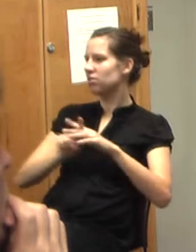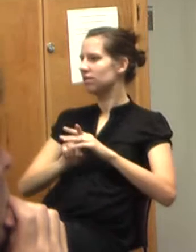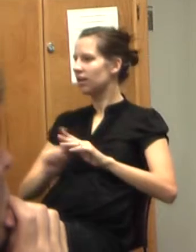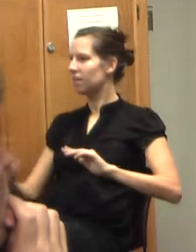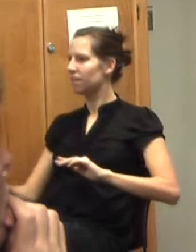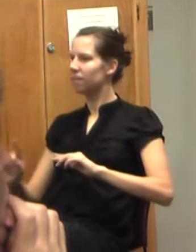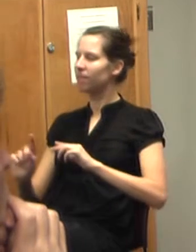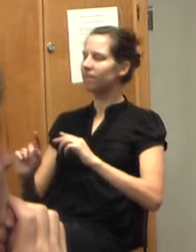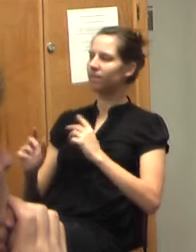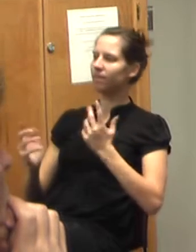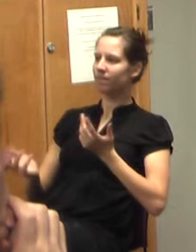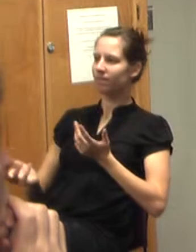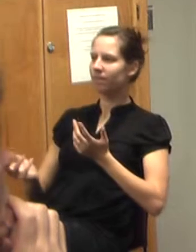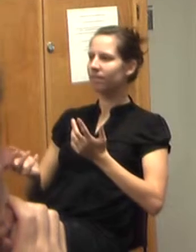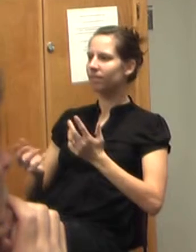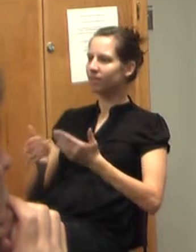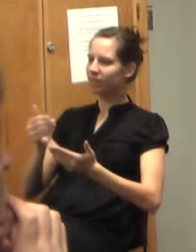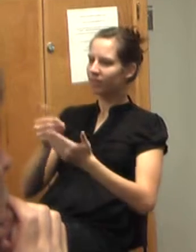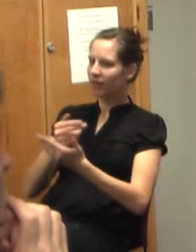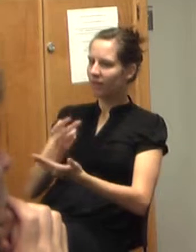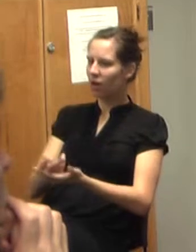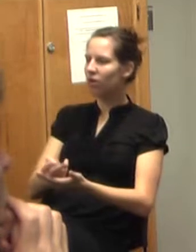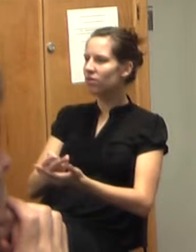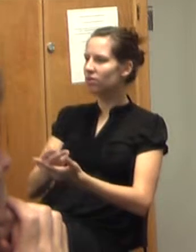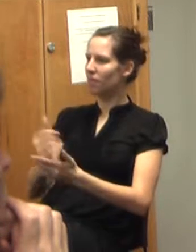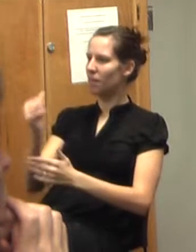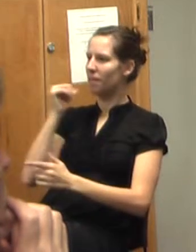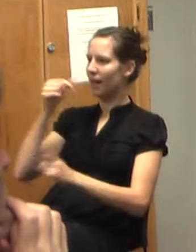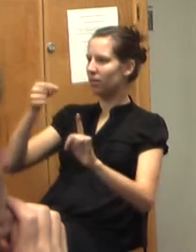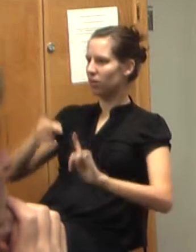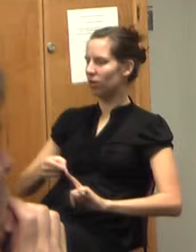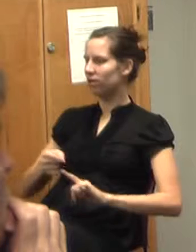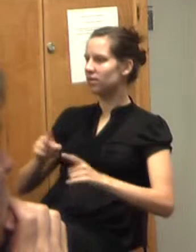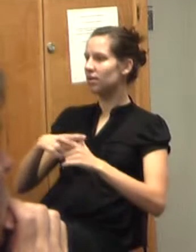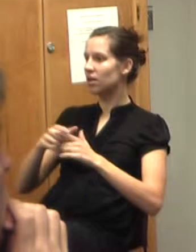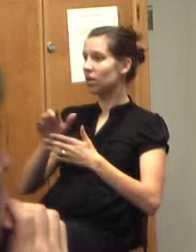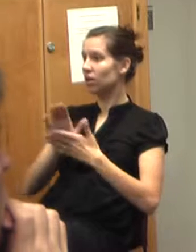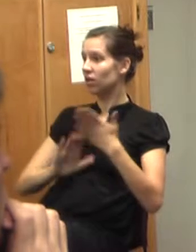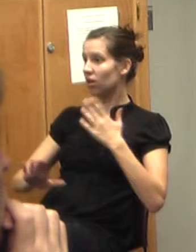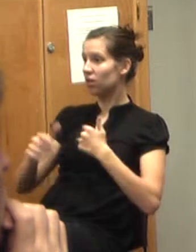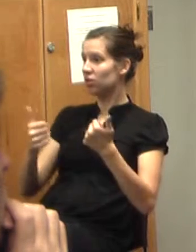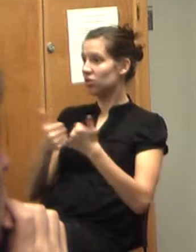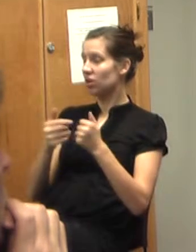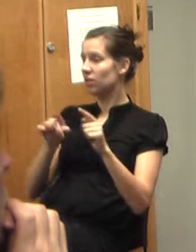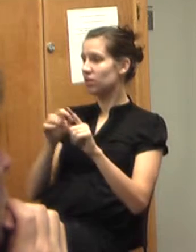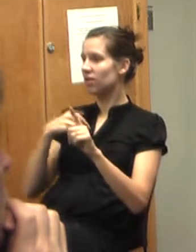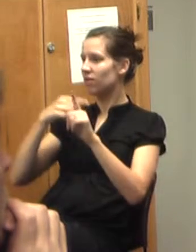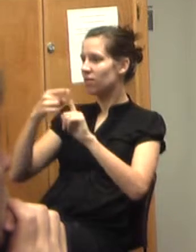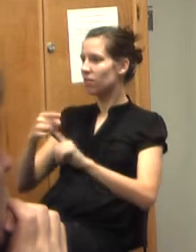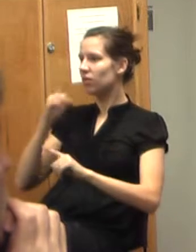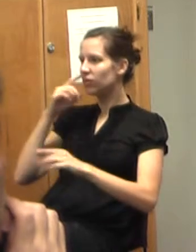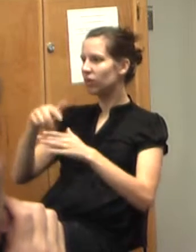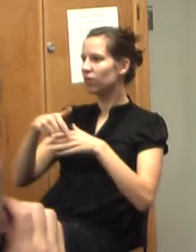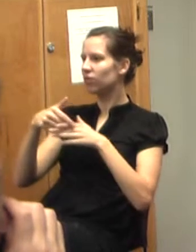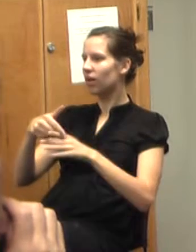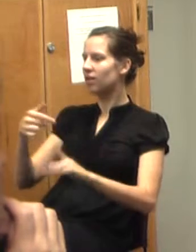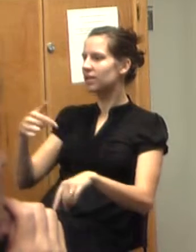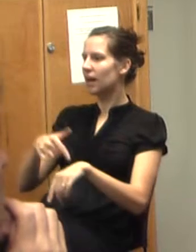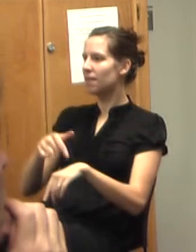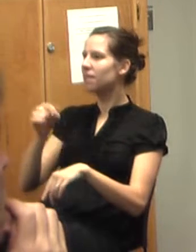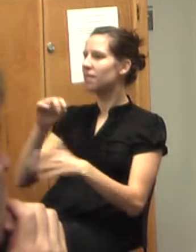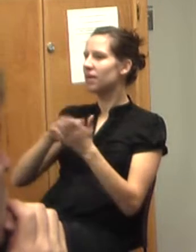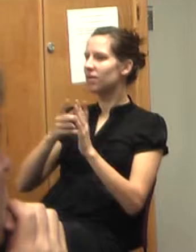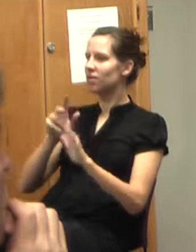escapes, near falls, and back points. And in the college game, there's also points for riding time, which if you